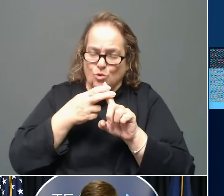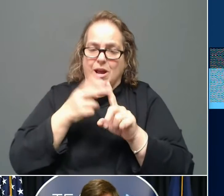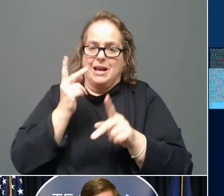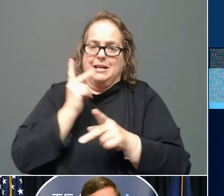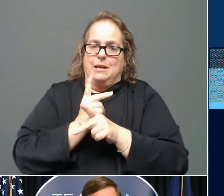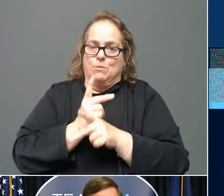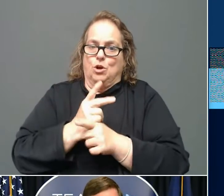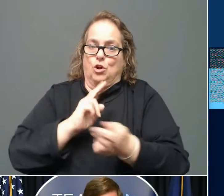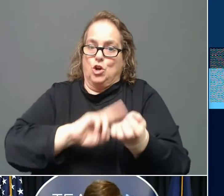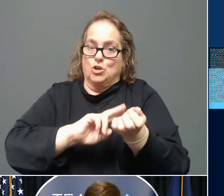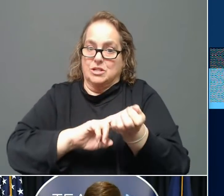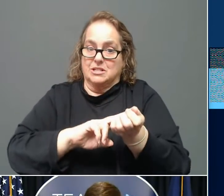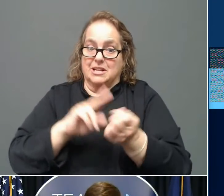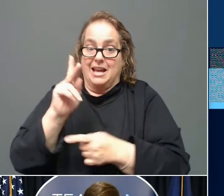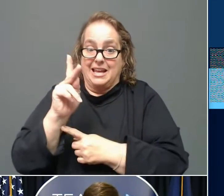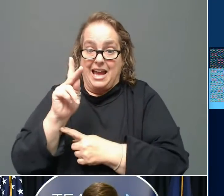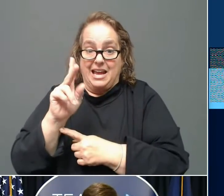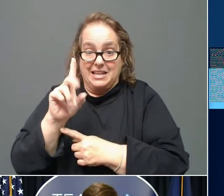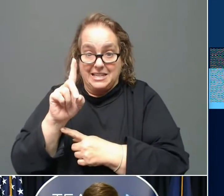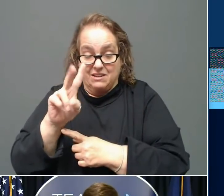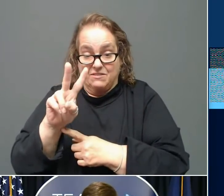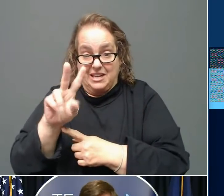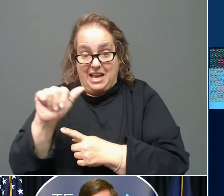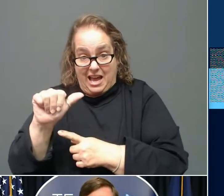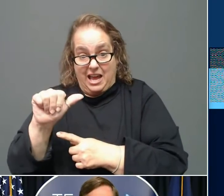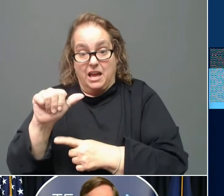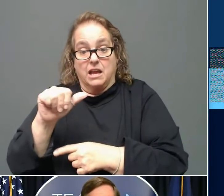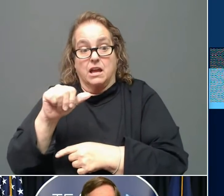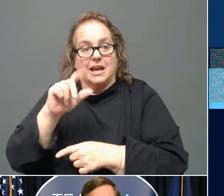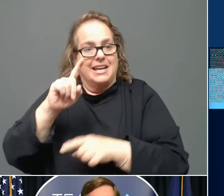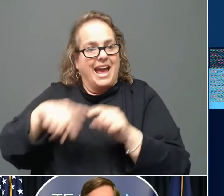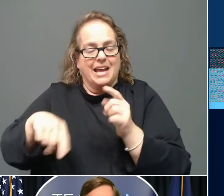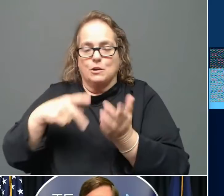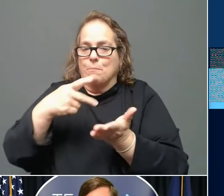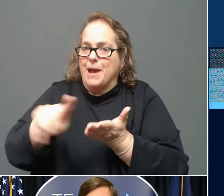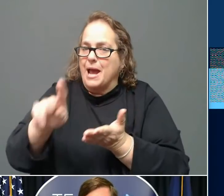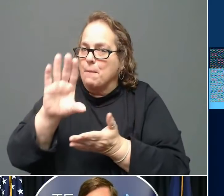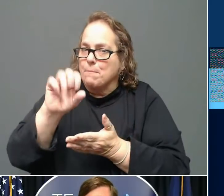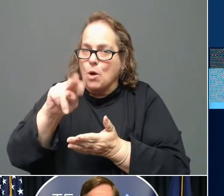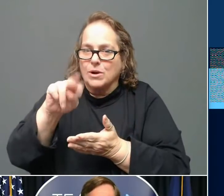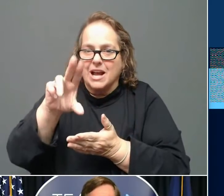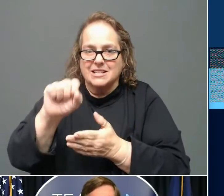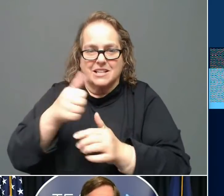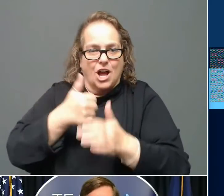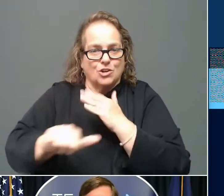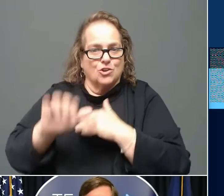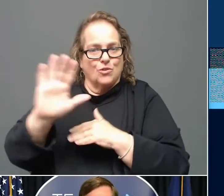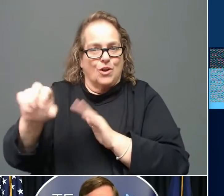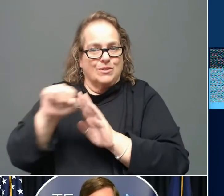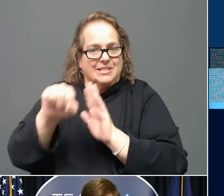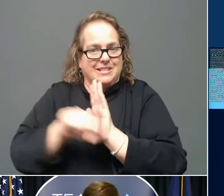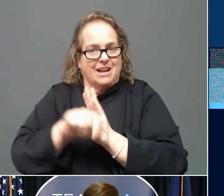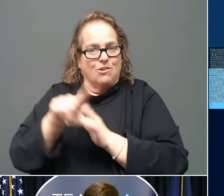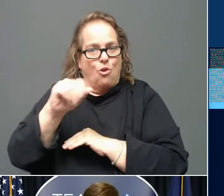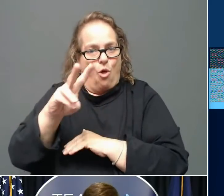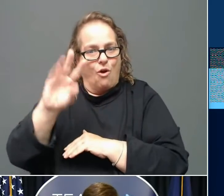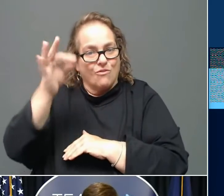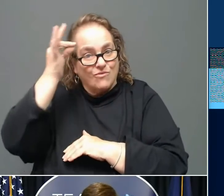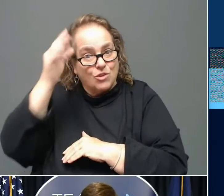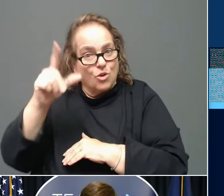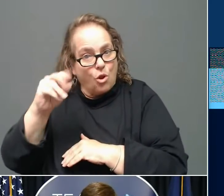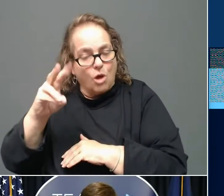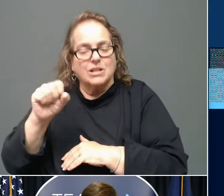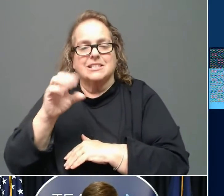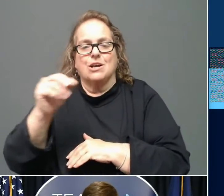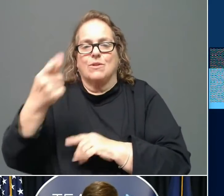KDVA cannot pay bonuses under state law, and therefore need something different to compete to make sure that we all have the nursing staff that